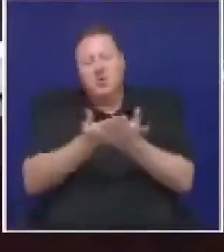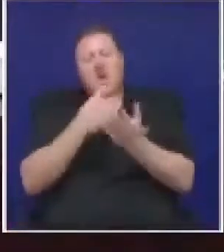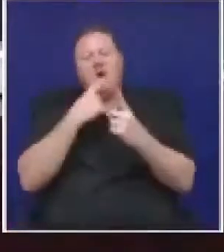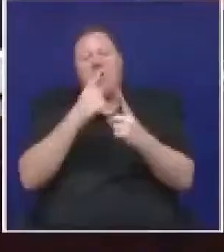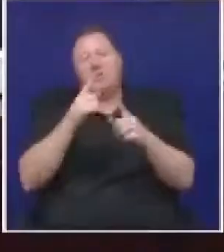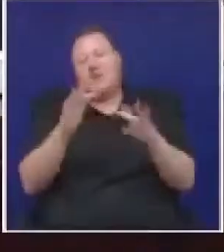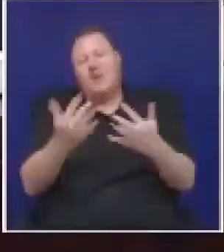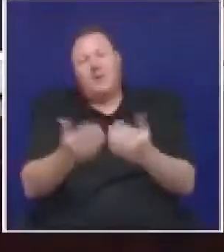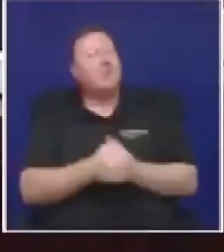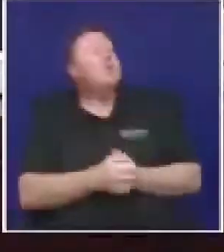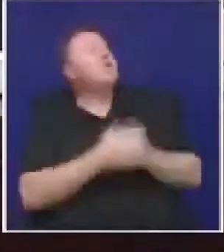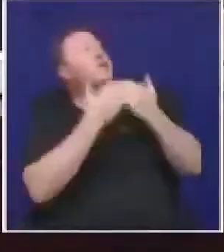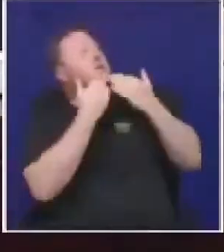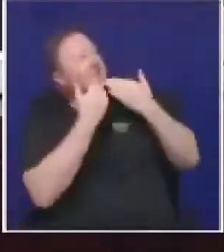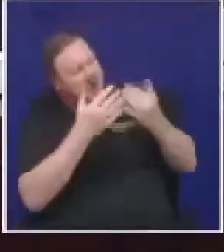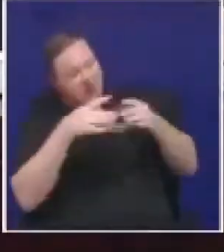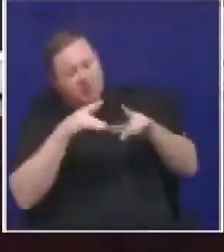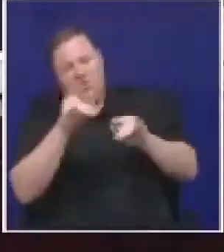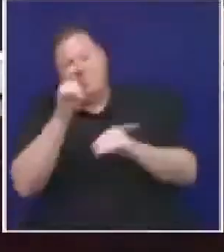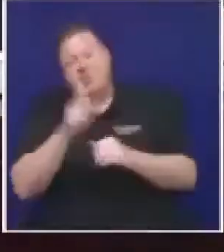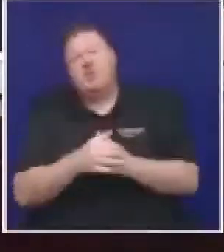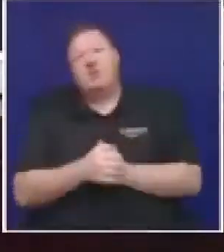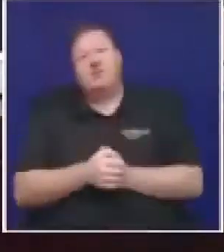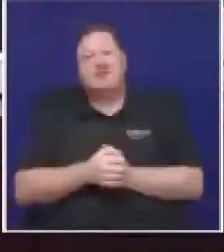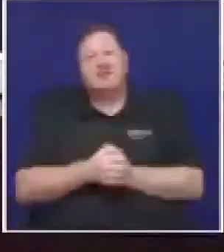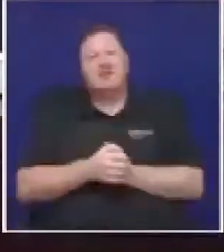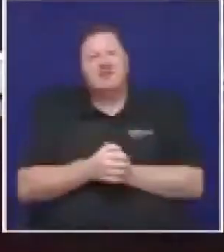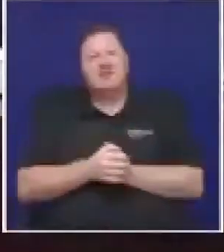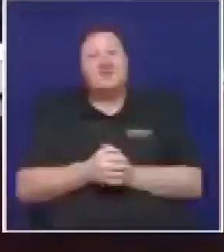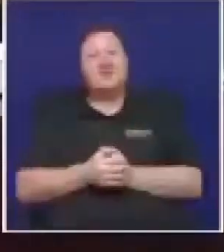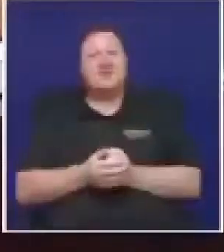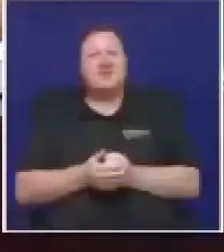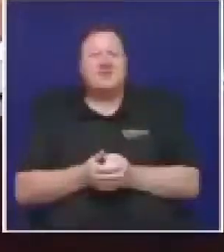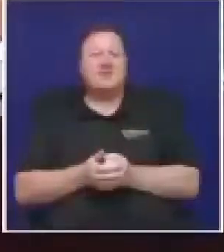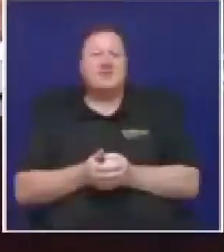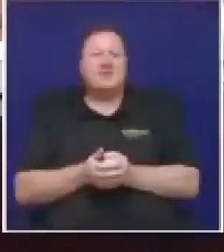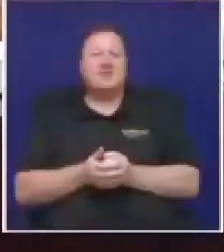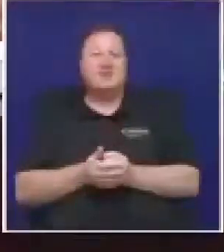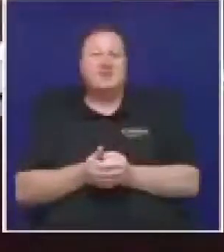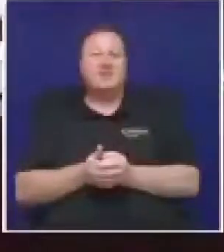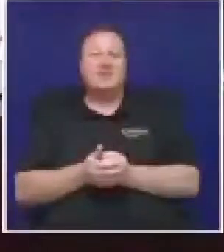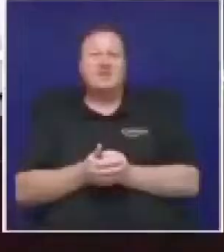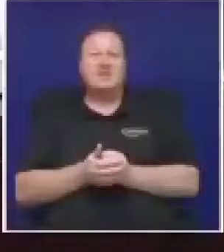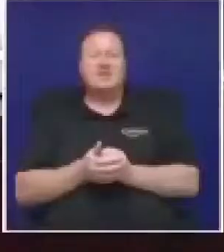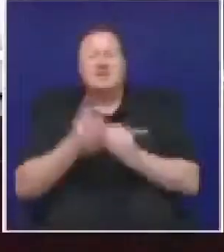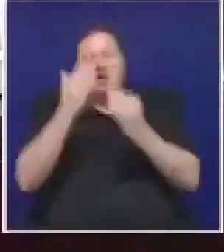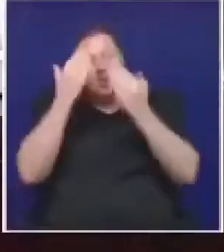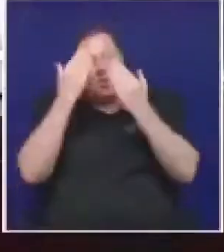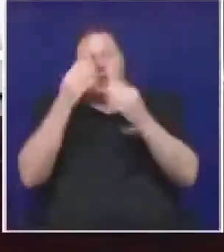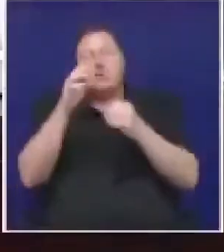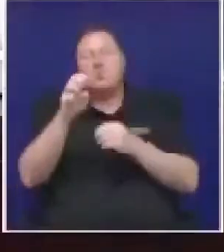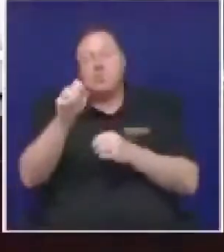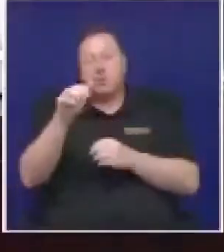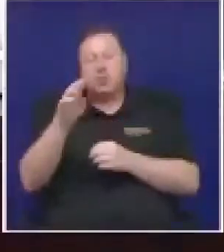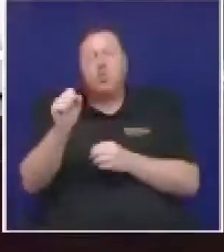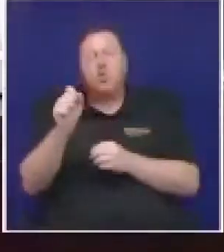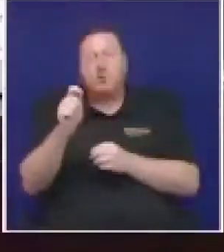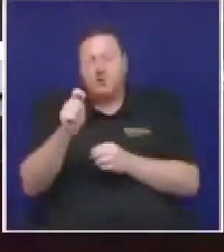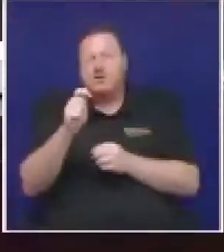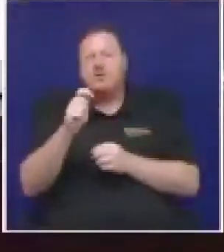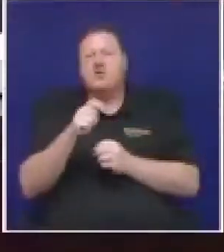Thank you, Honorable Chairperson. I'm in your hands. Honorable Swart, yes,